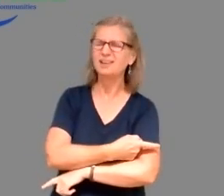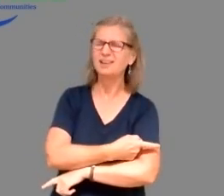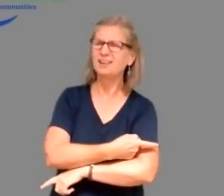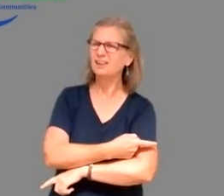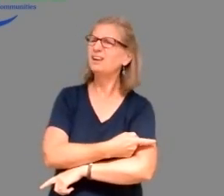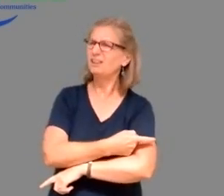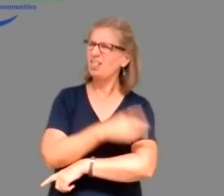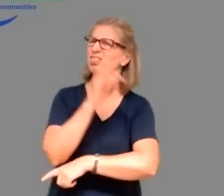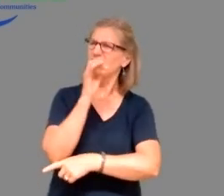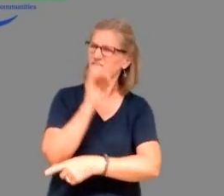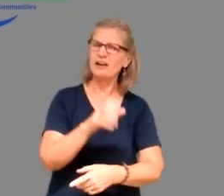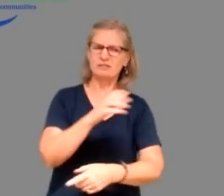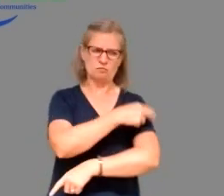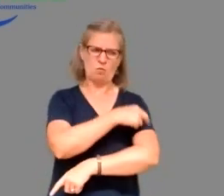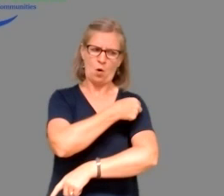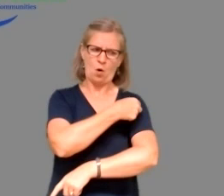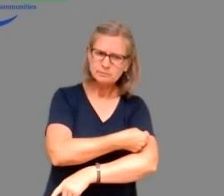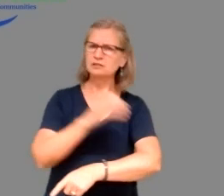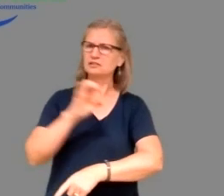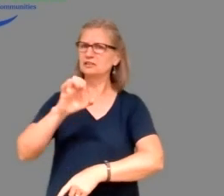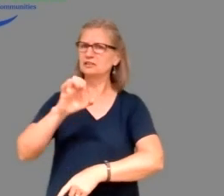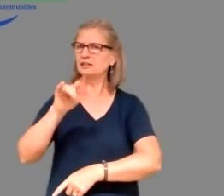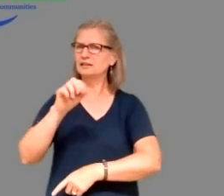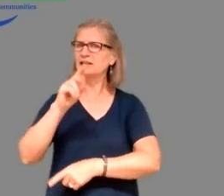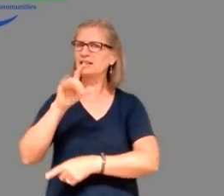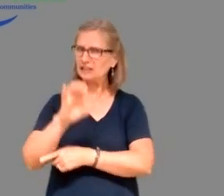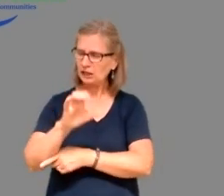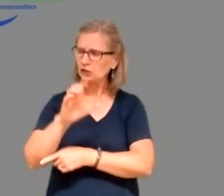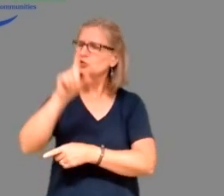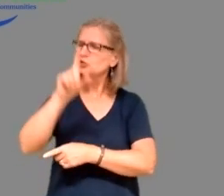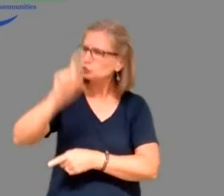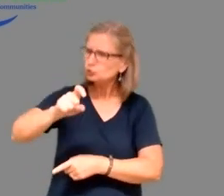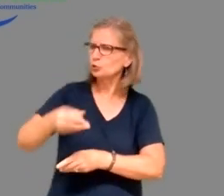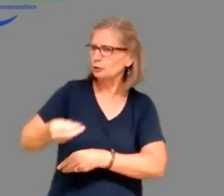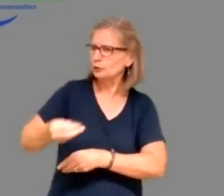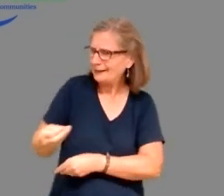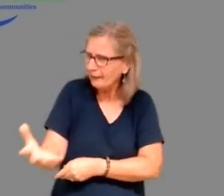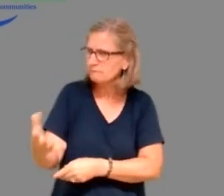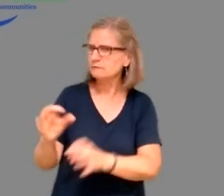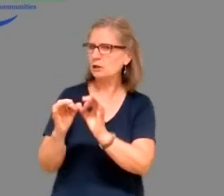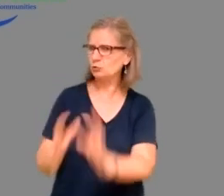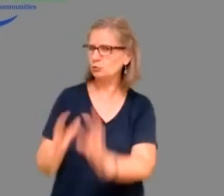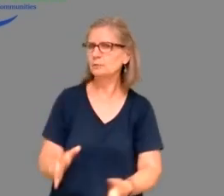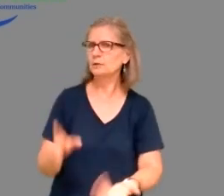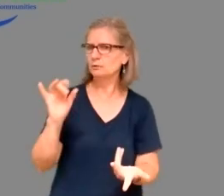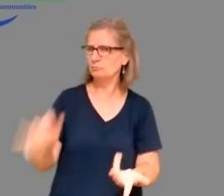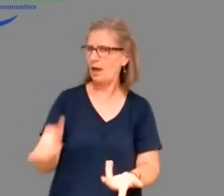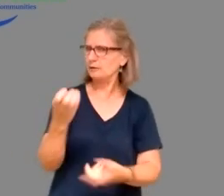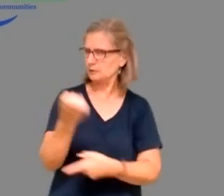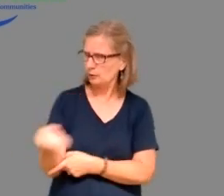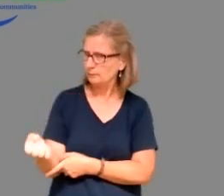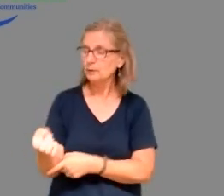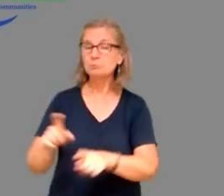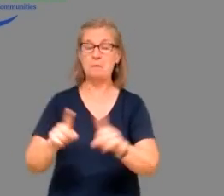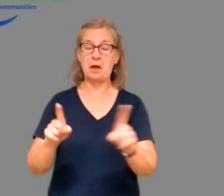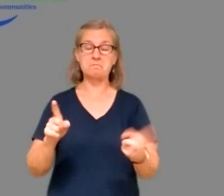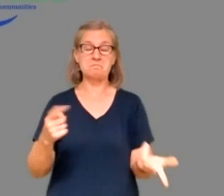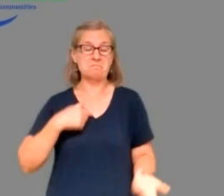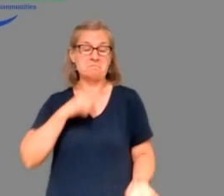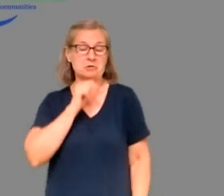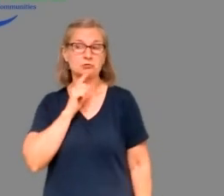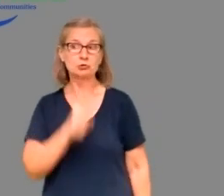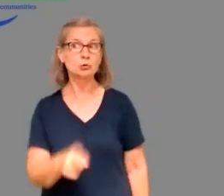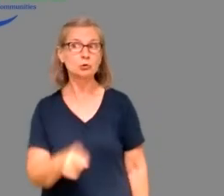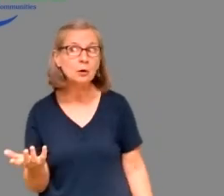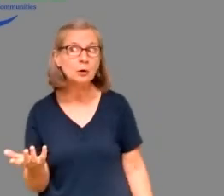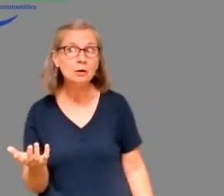be provided. But I don't really know for certain that is the case. So that would